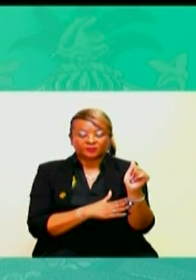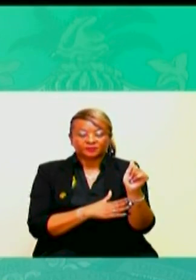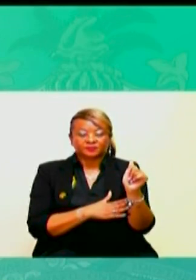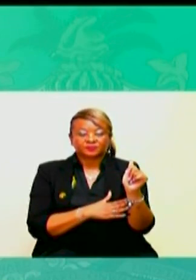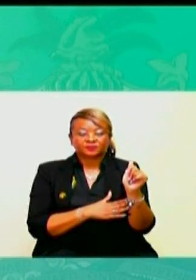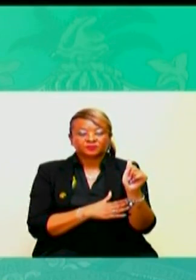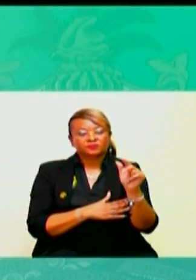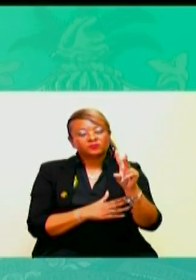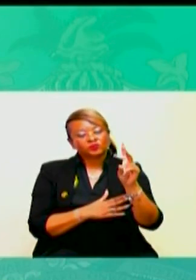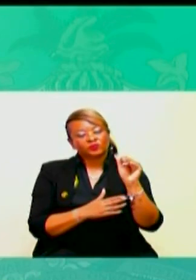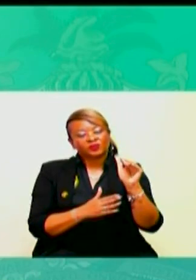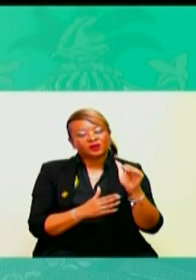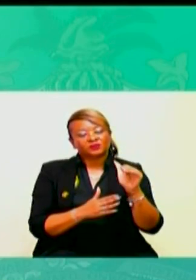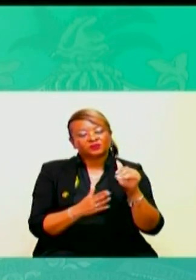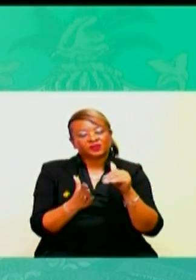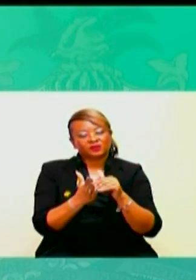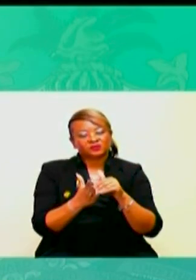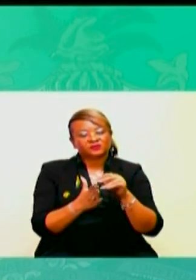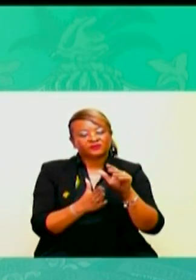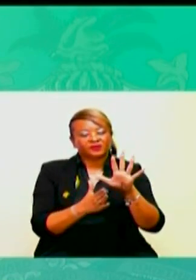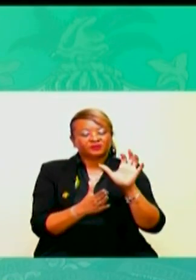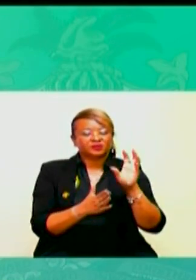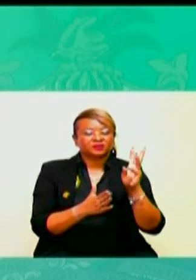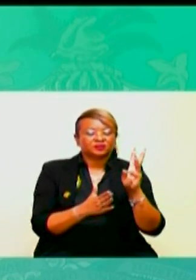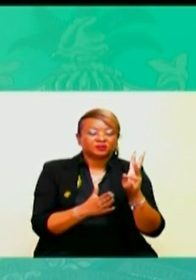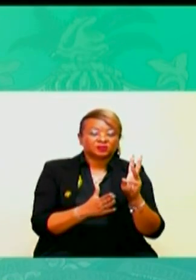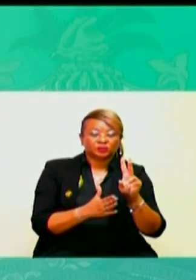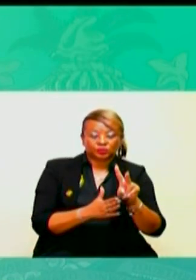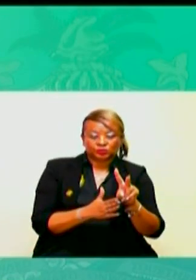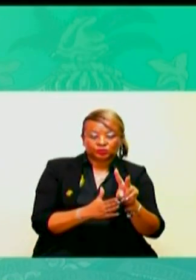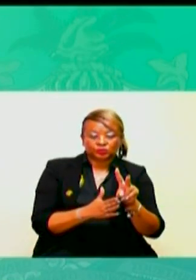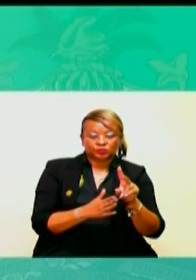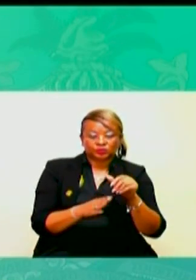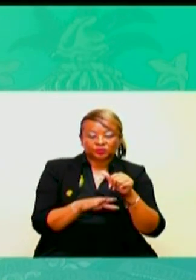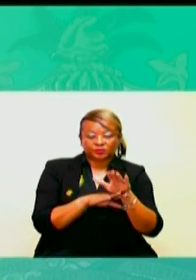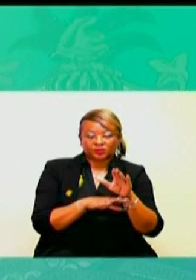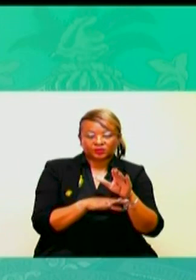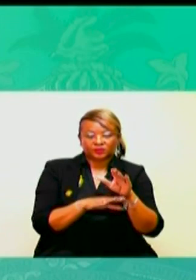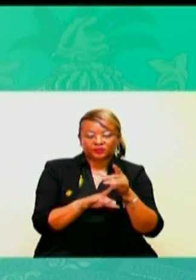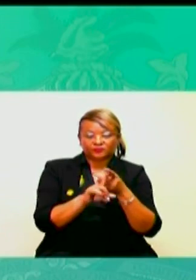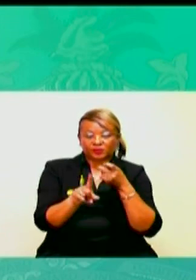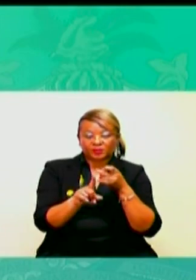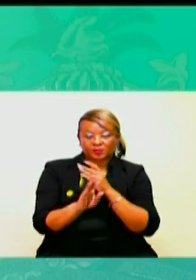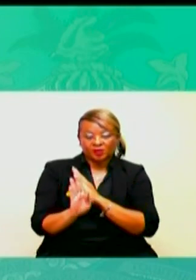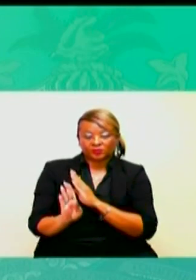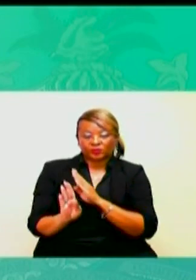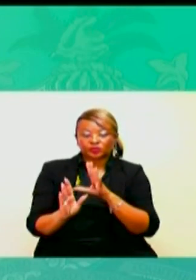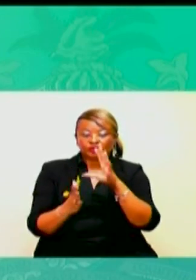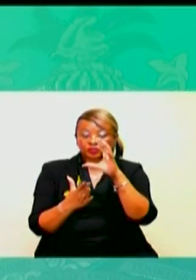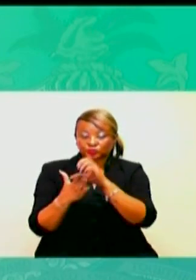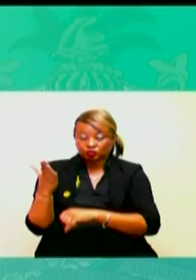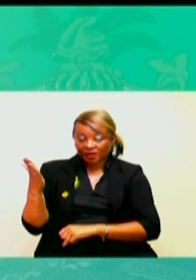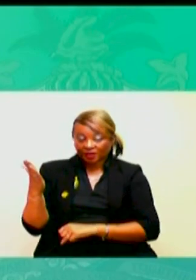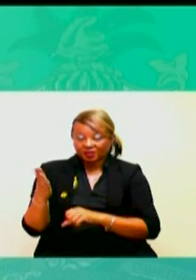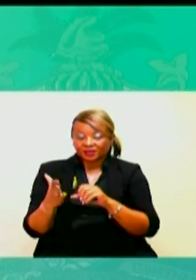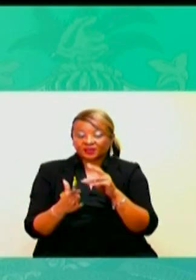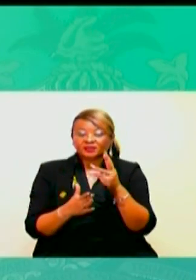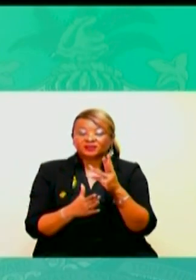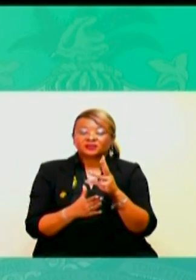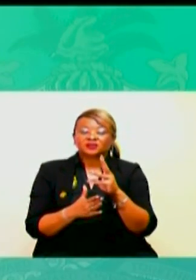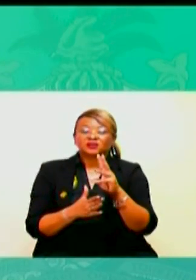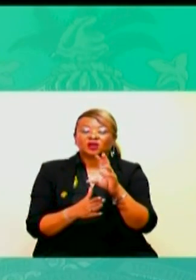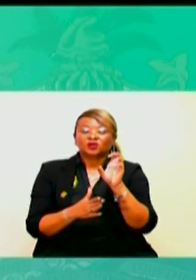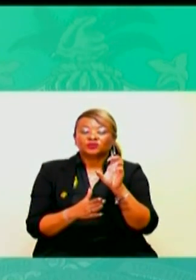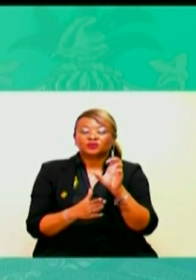some 2,562 migrants were deported from the Bahamas. Hence, when you subtract the